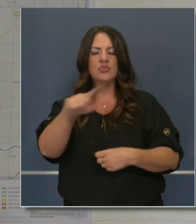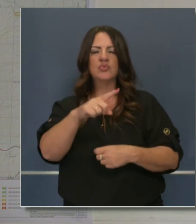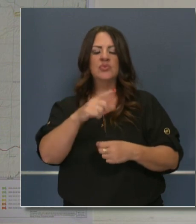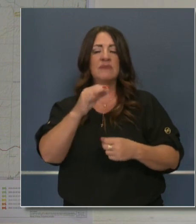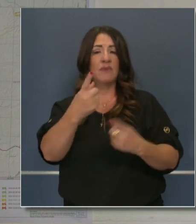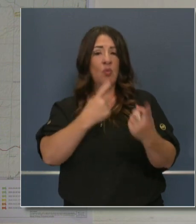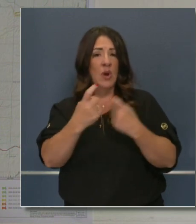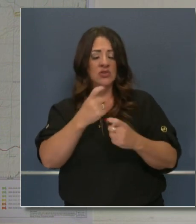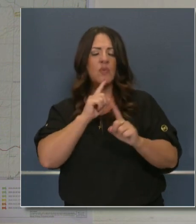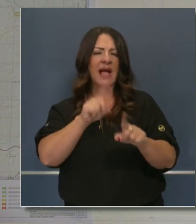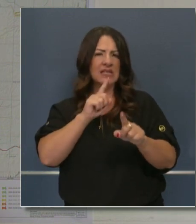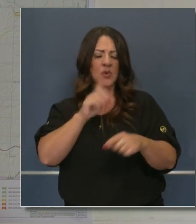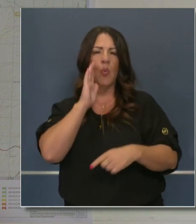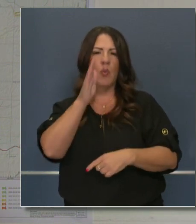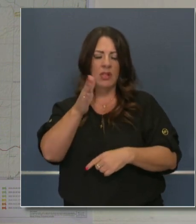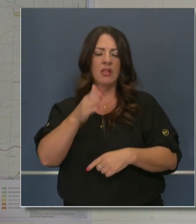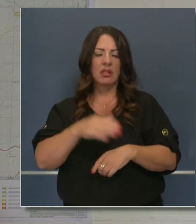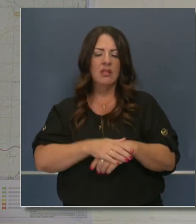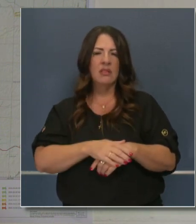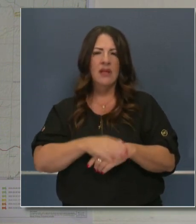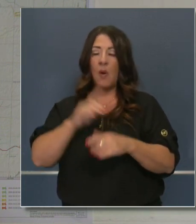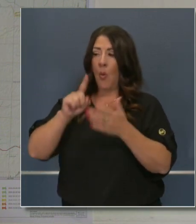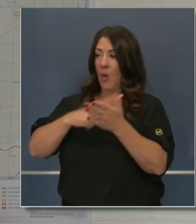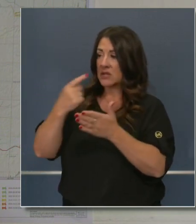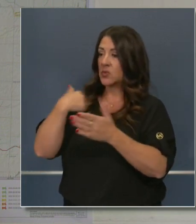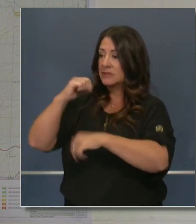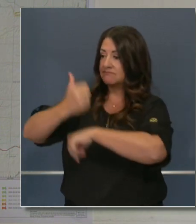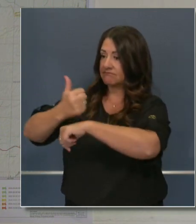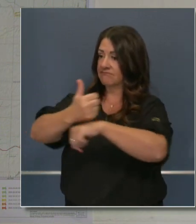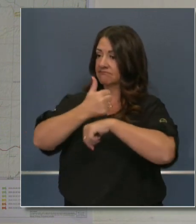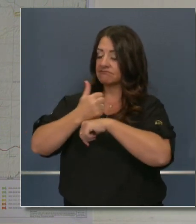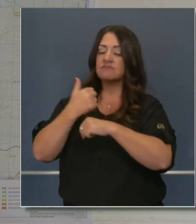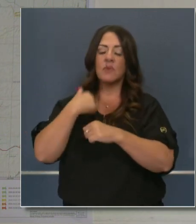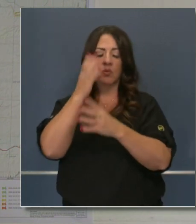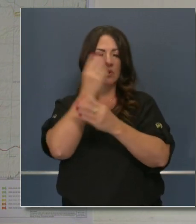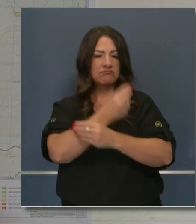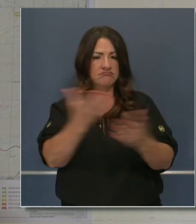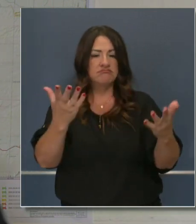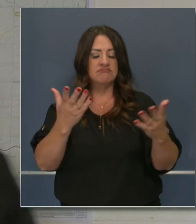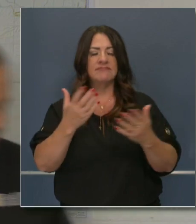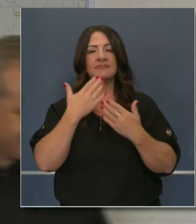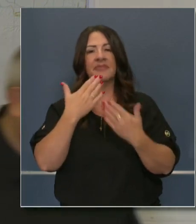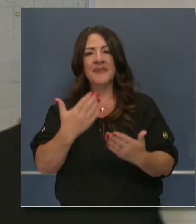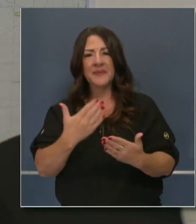you may have once we get these local assistance centers in place. With that, thanks.